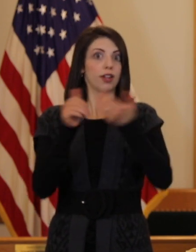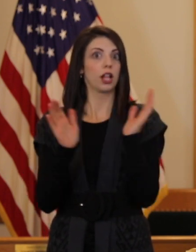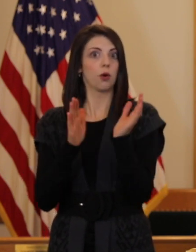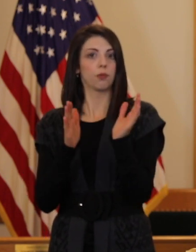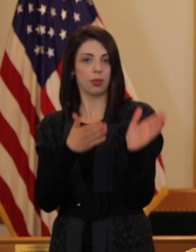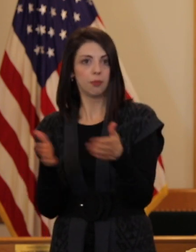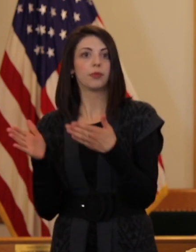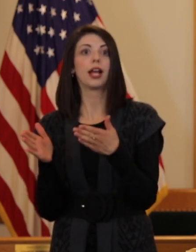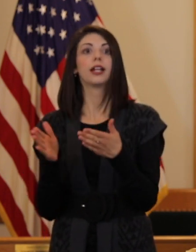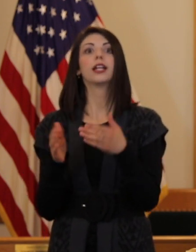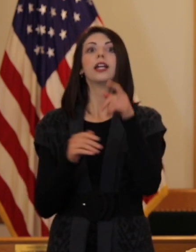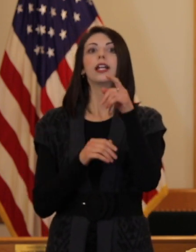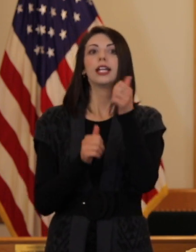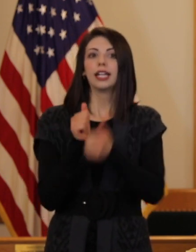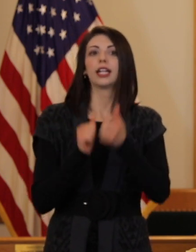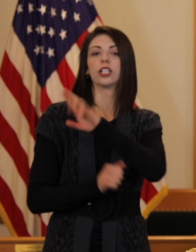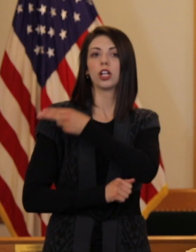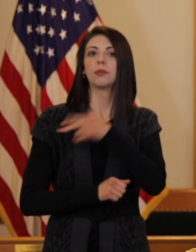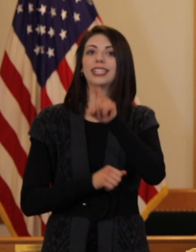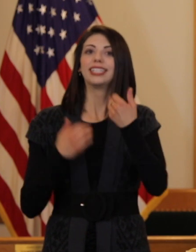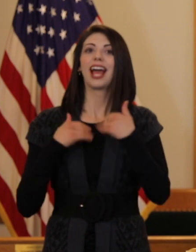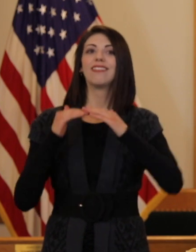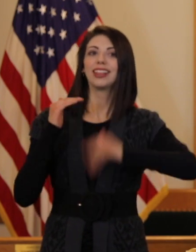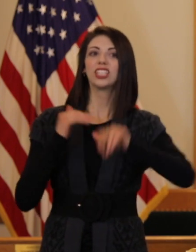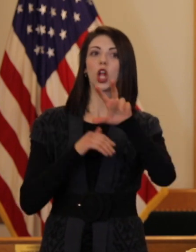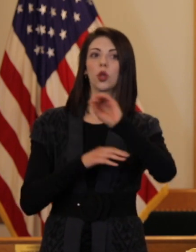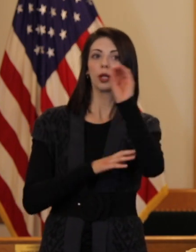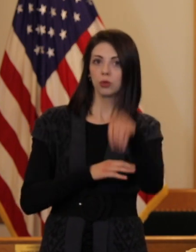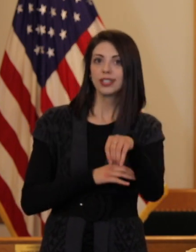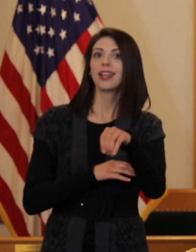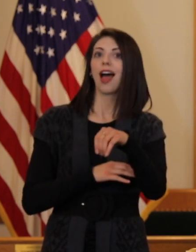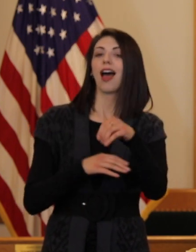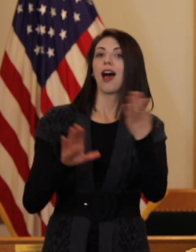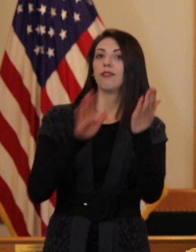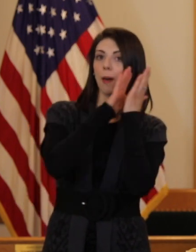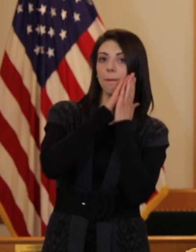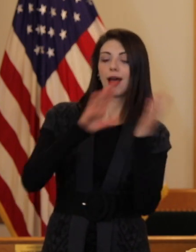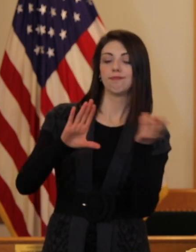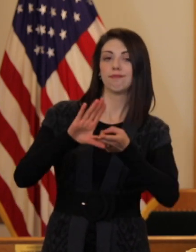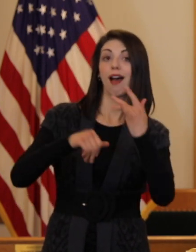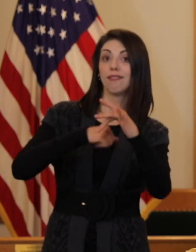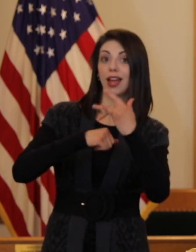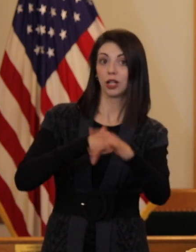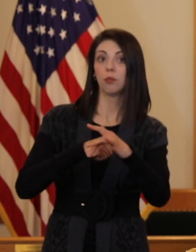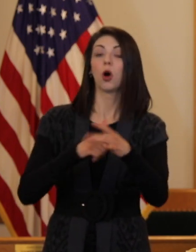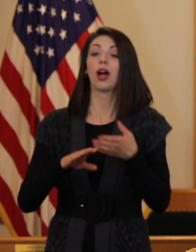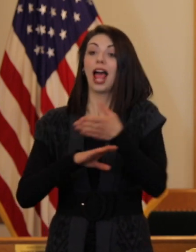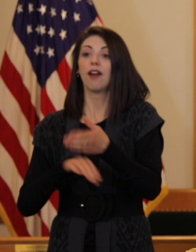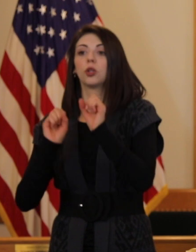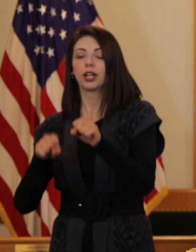30% of hospital beds and ICU beds available after elective surgeries resume. The testing